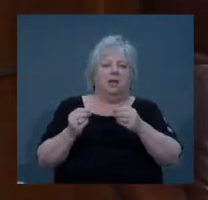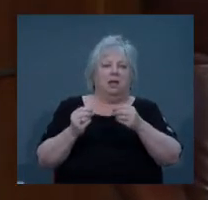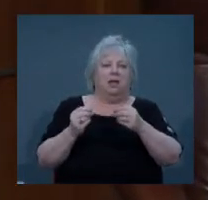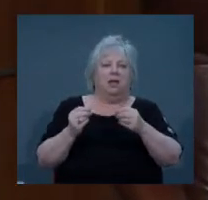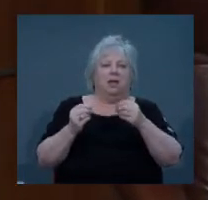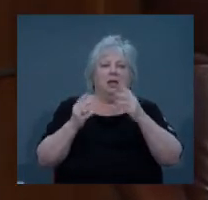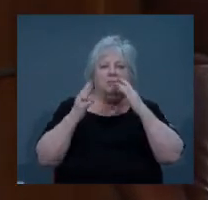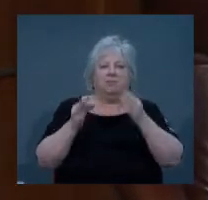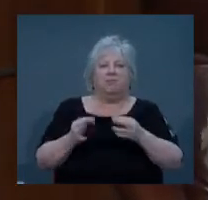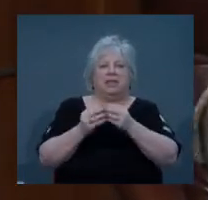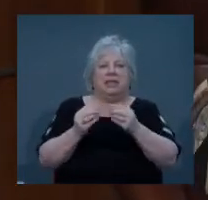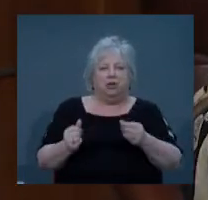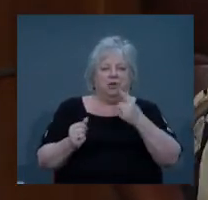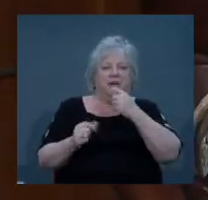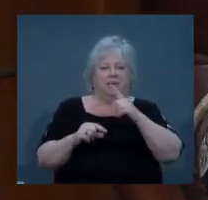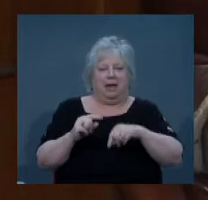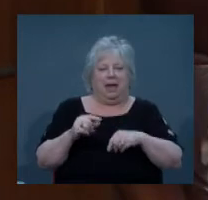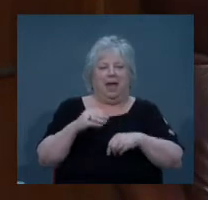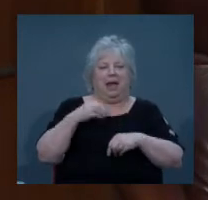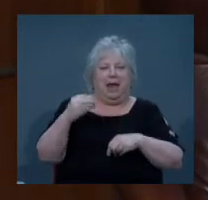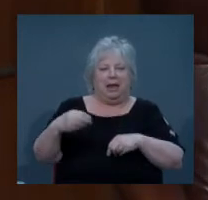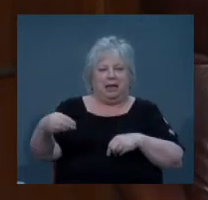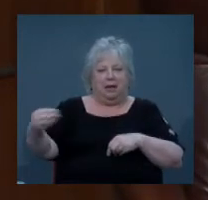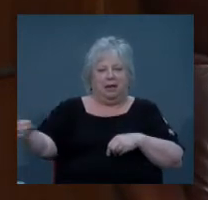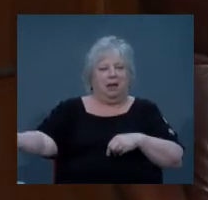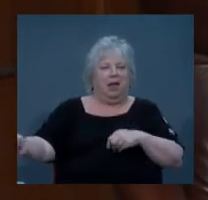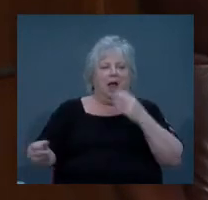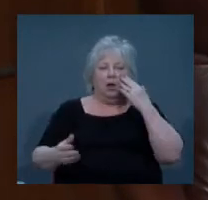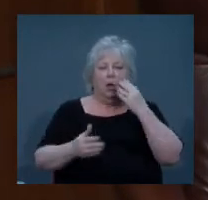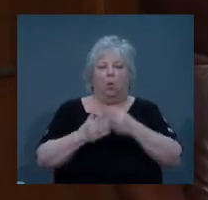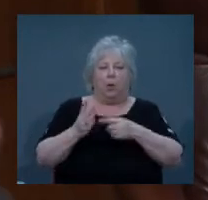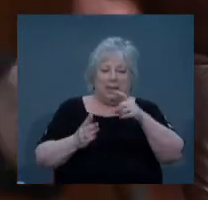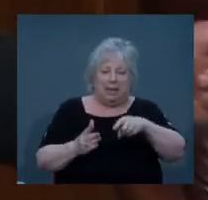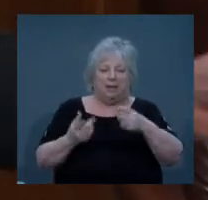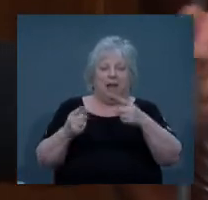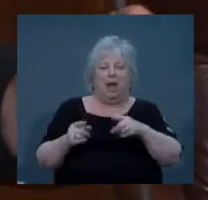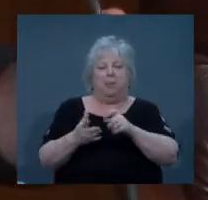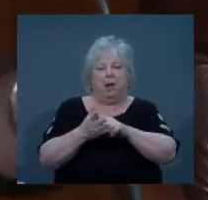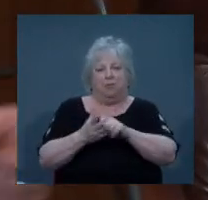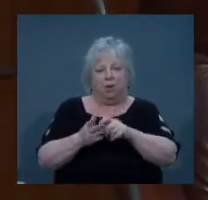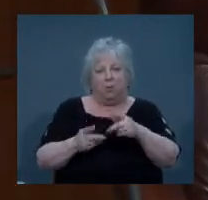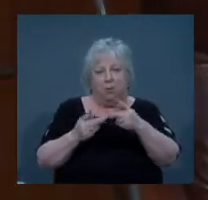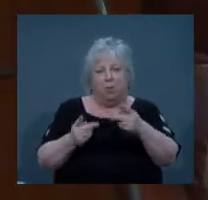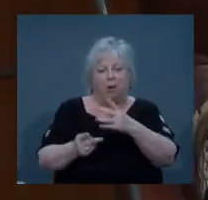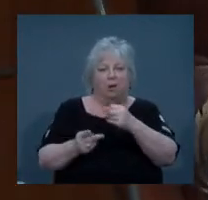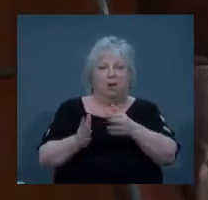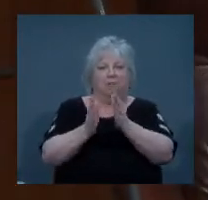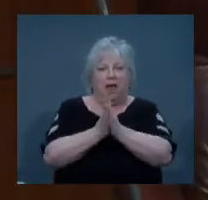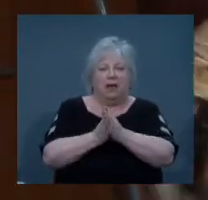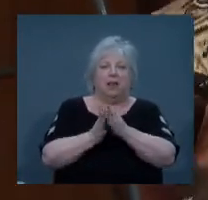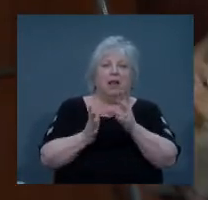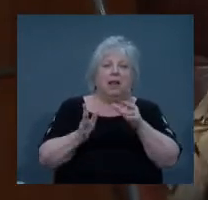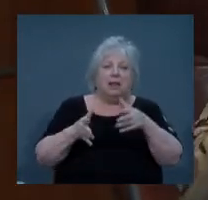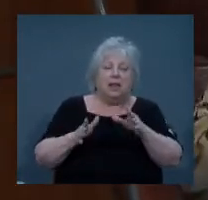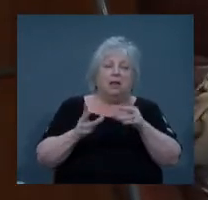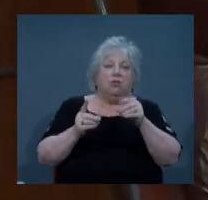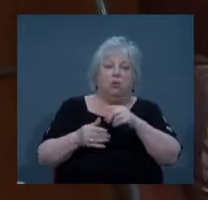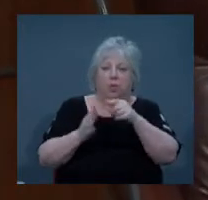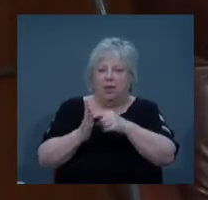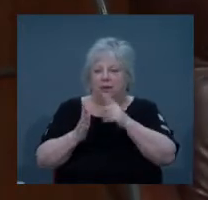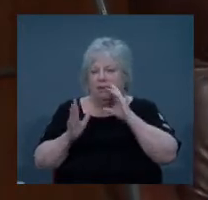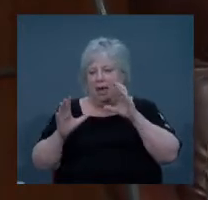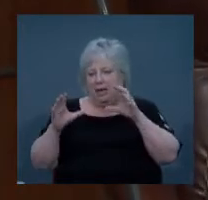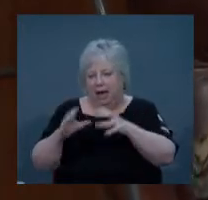I know what it needs to be. I've written up proposals, I've submitted things, and I've asked, let's do this. Let's take a target area.